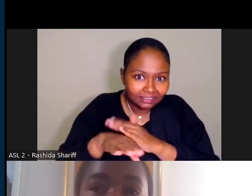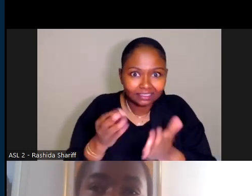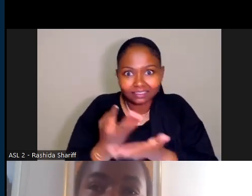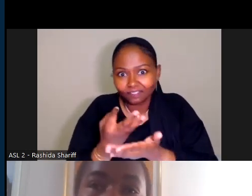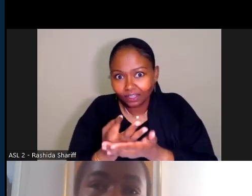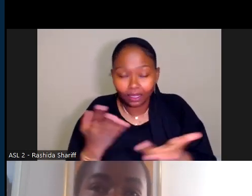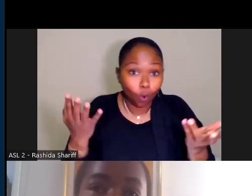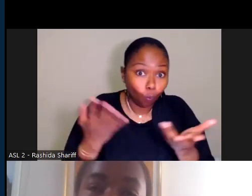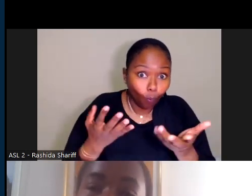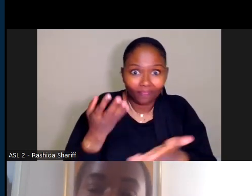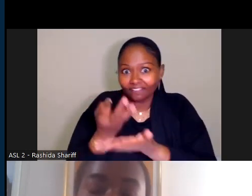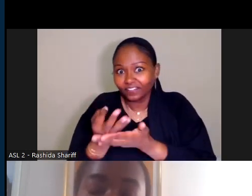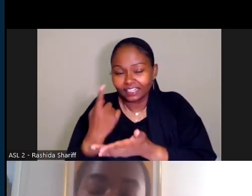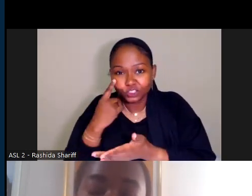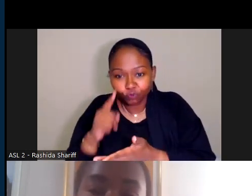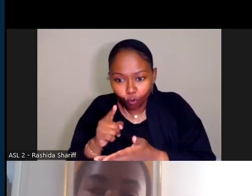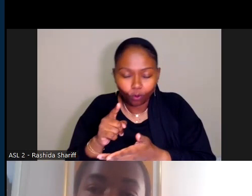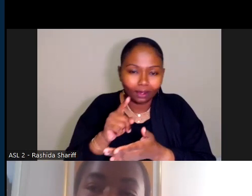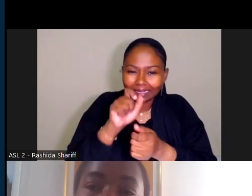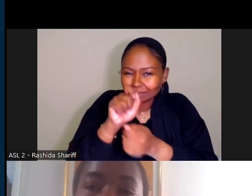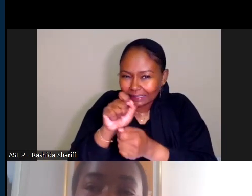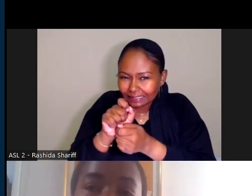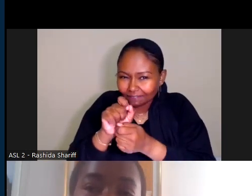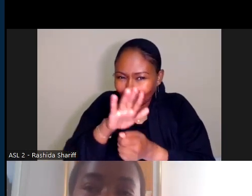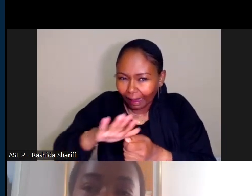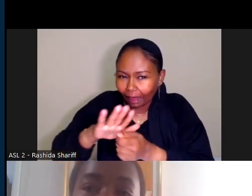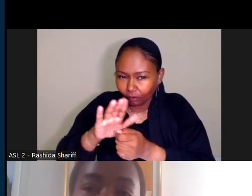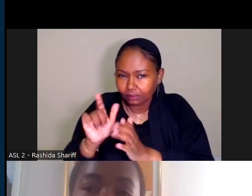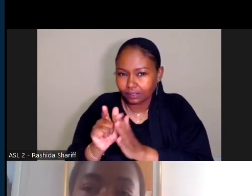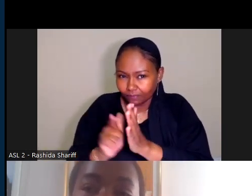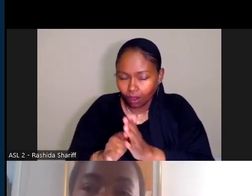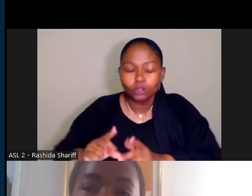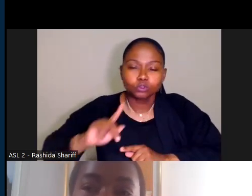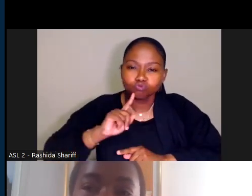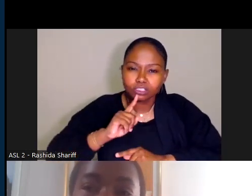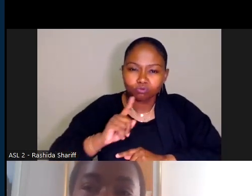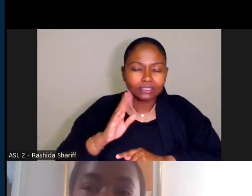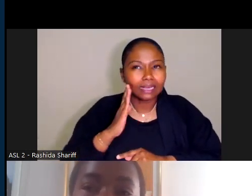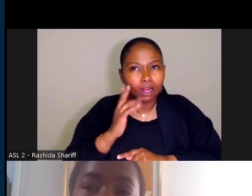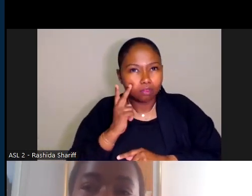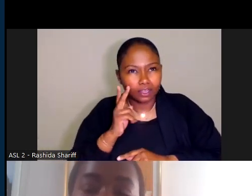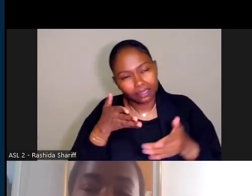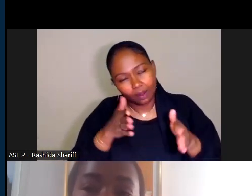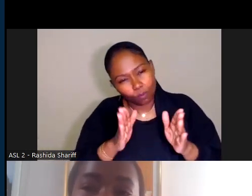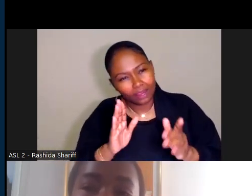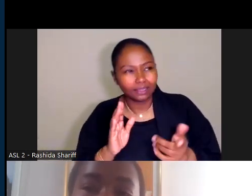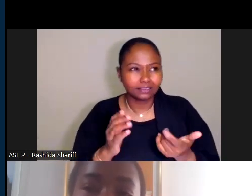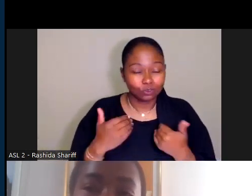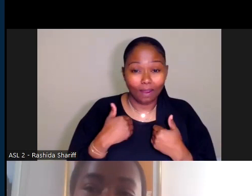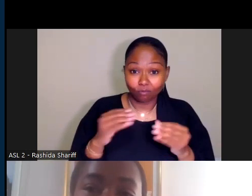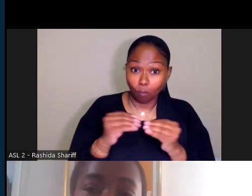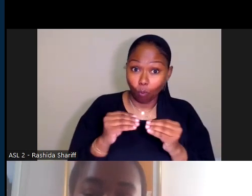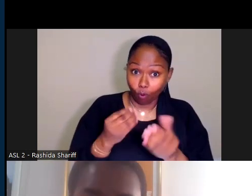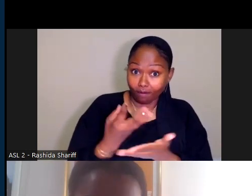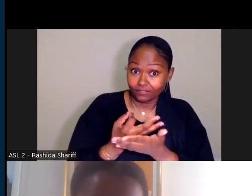what the funding is for, like specific areas of law. So we're really looking at ways to get more funding to